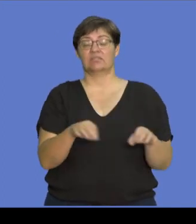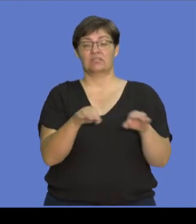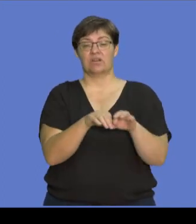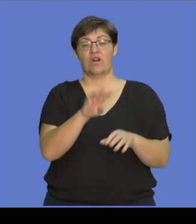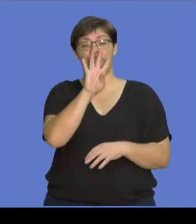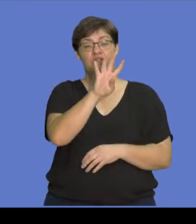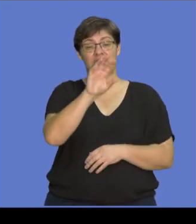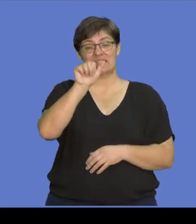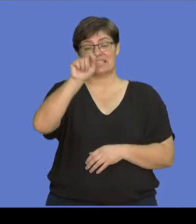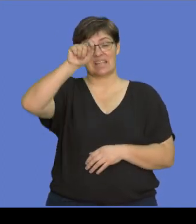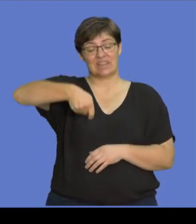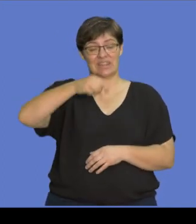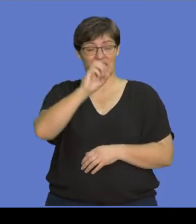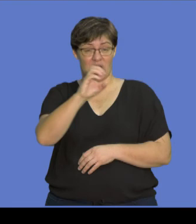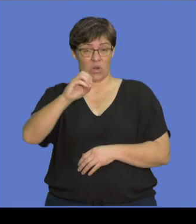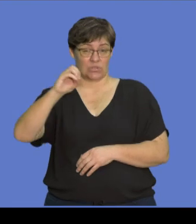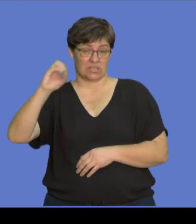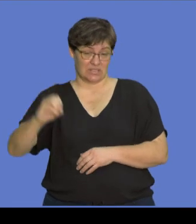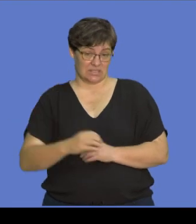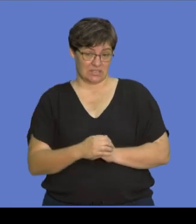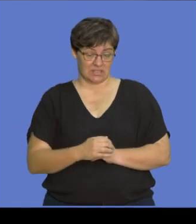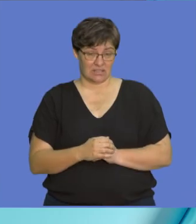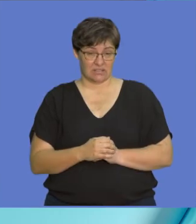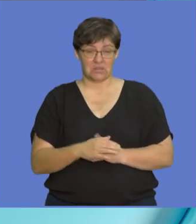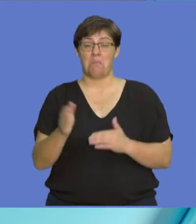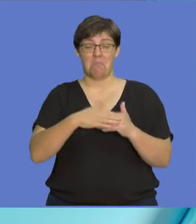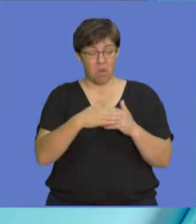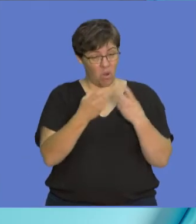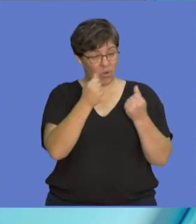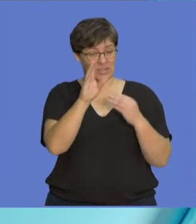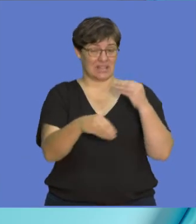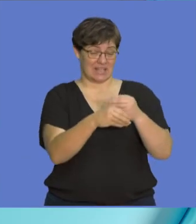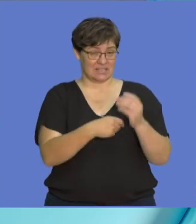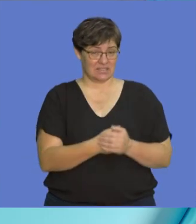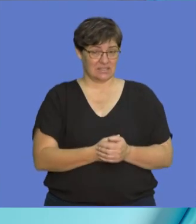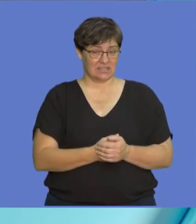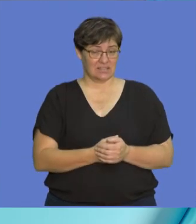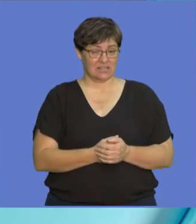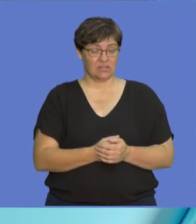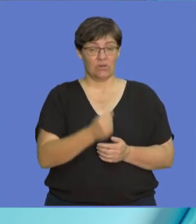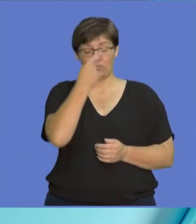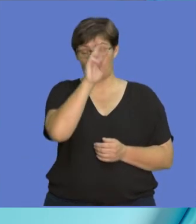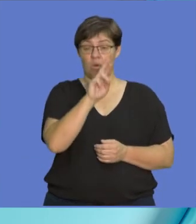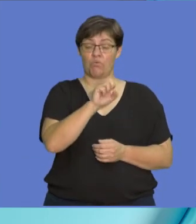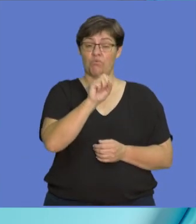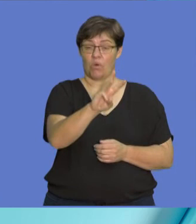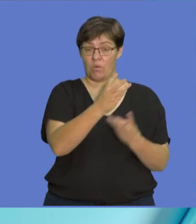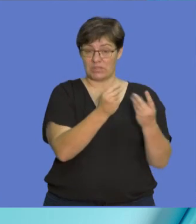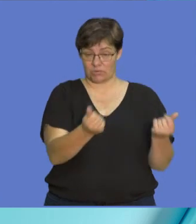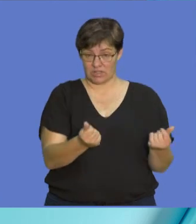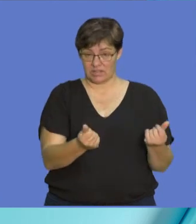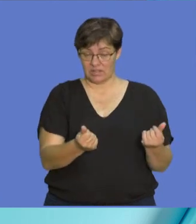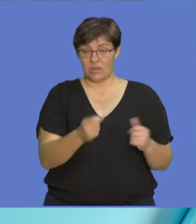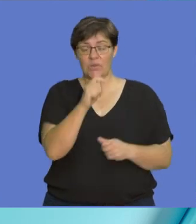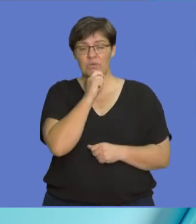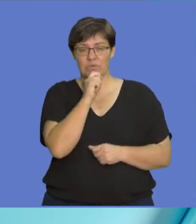of 46,000 Rand. Okay, so obviously that's another cost. Now remember what we said. For raw materials,